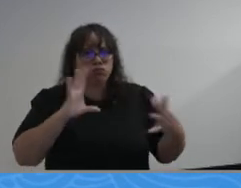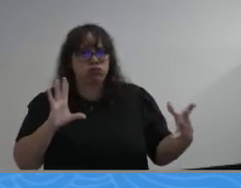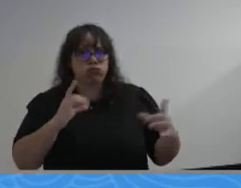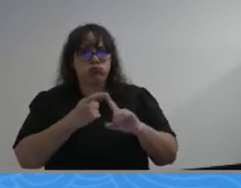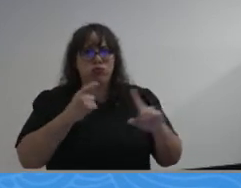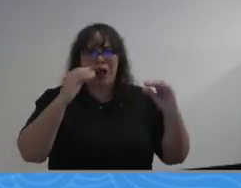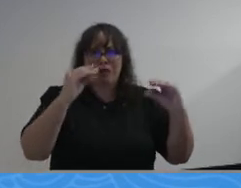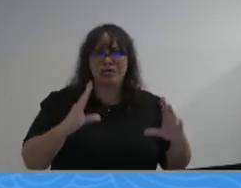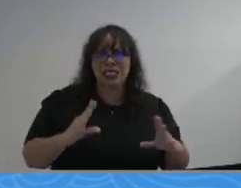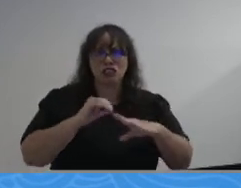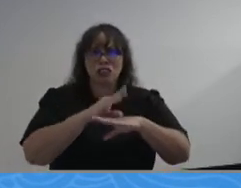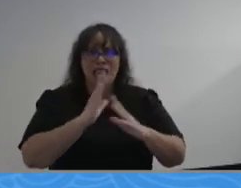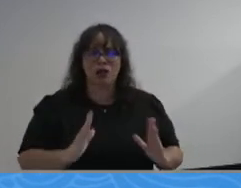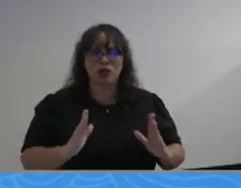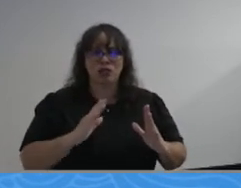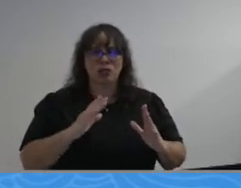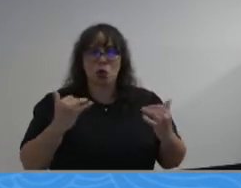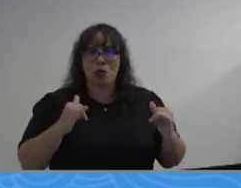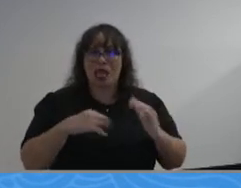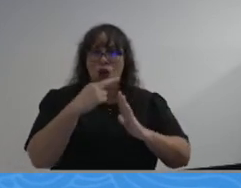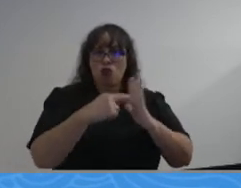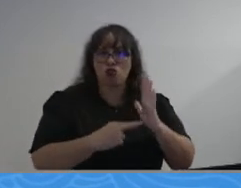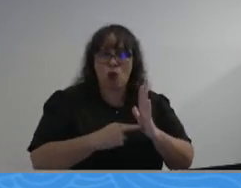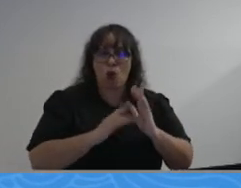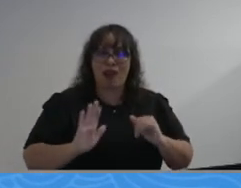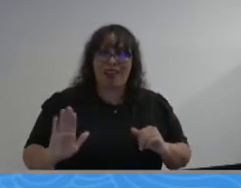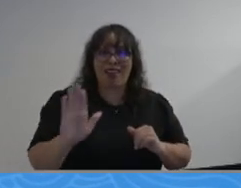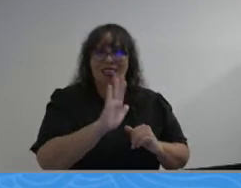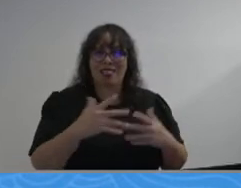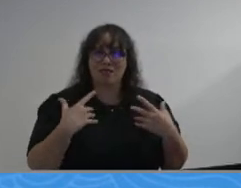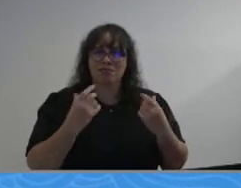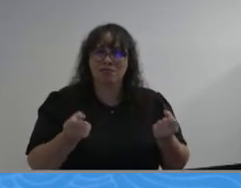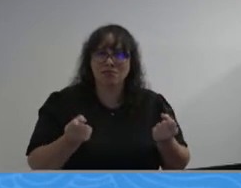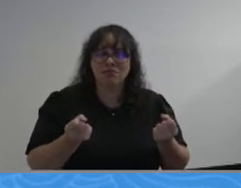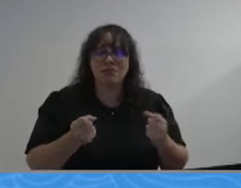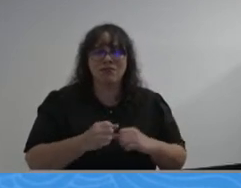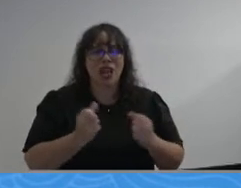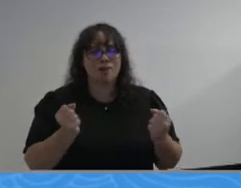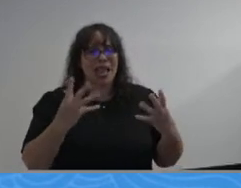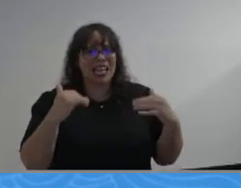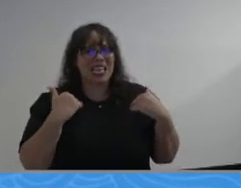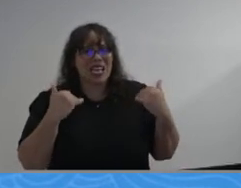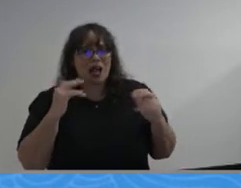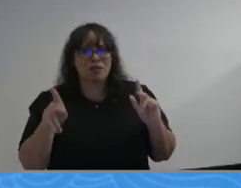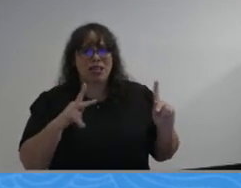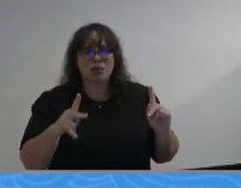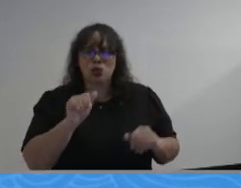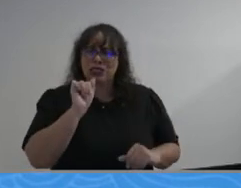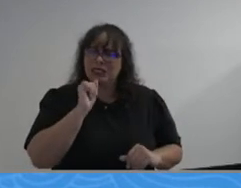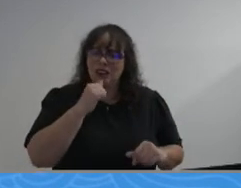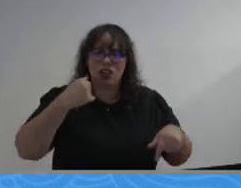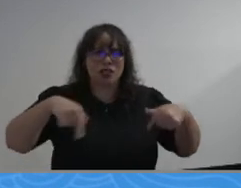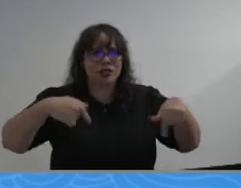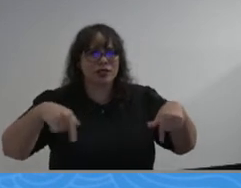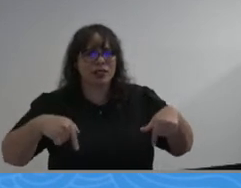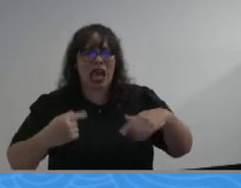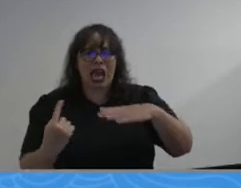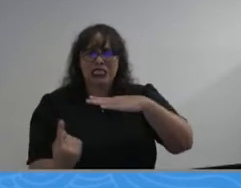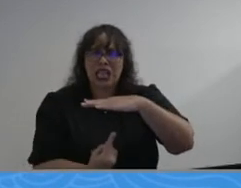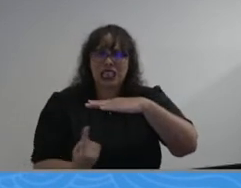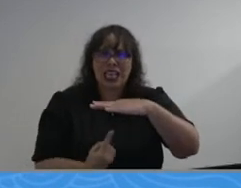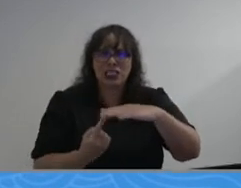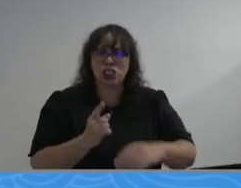people who really play a big role in their overall well-being. The number of young people who have suffered from anxiety and social isolation